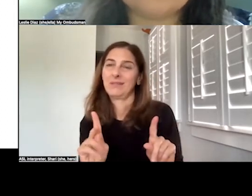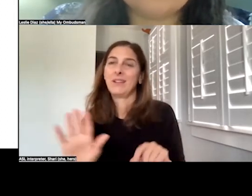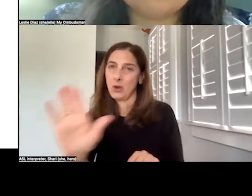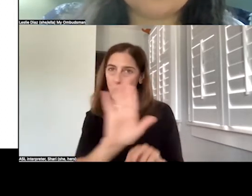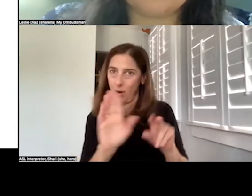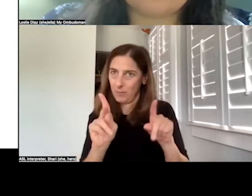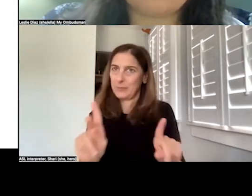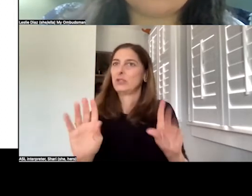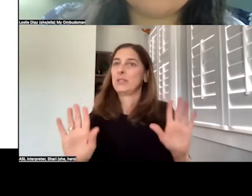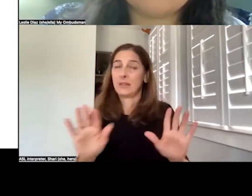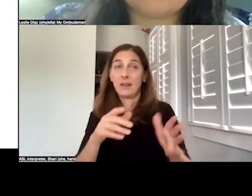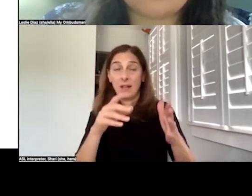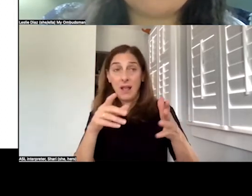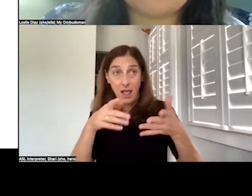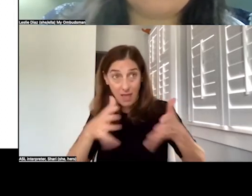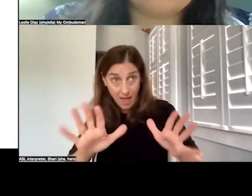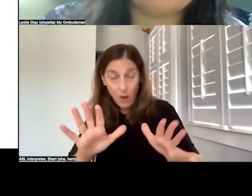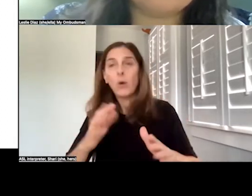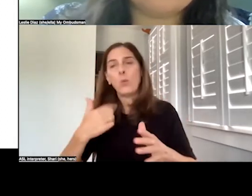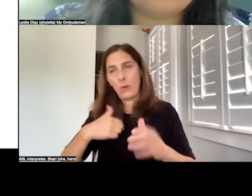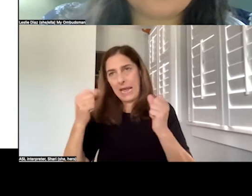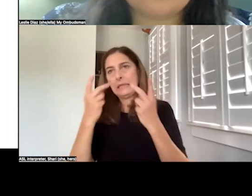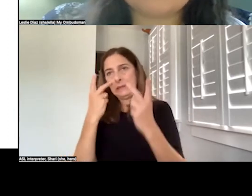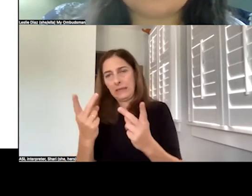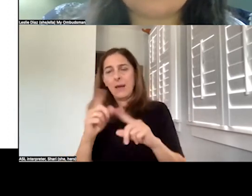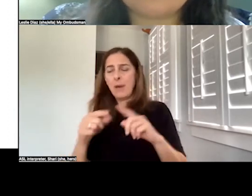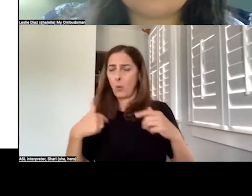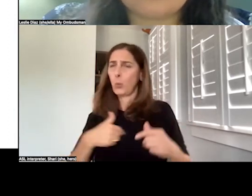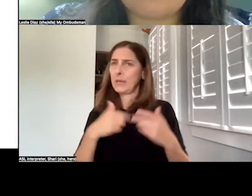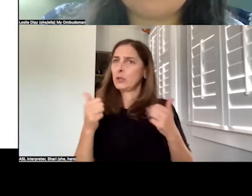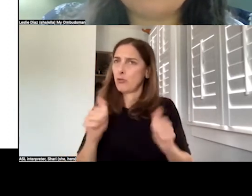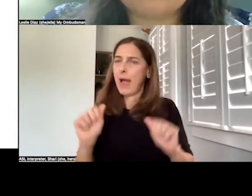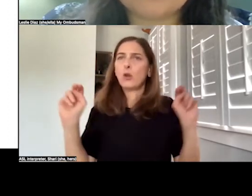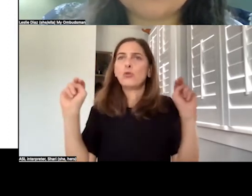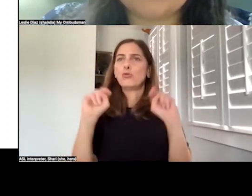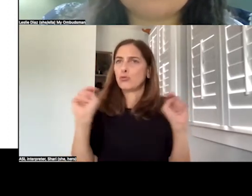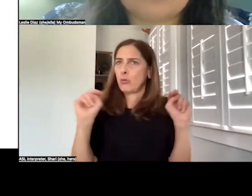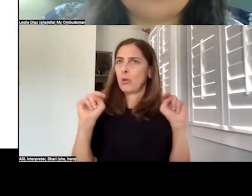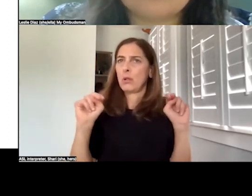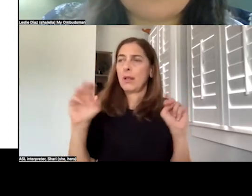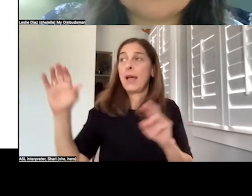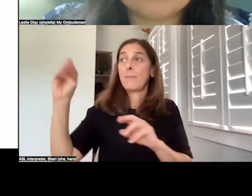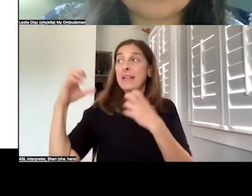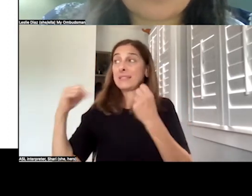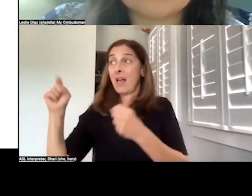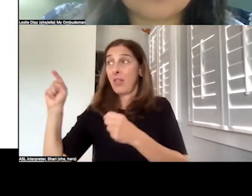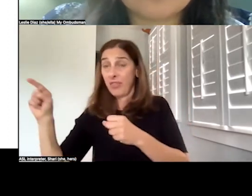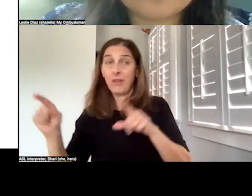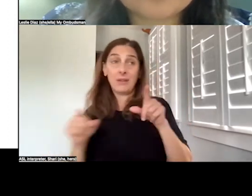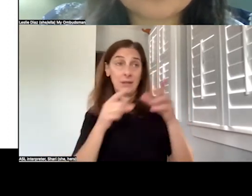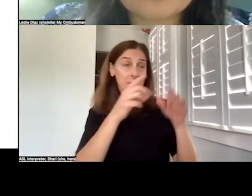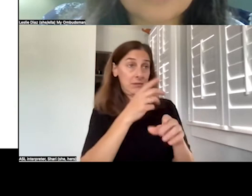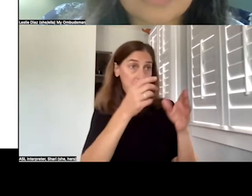neutral and make sure that we're giving you and Mass Health all the information needed to make the best decision